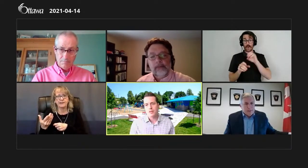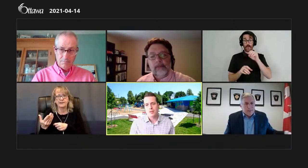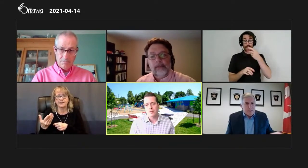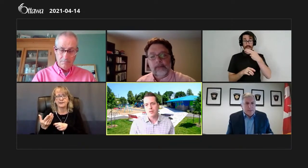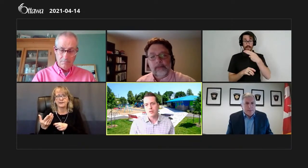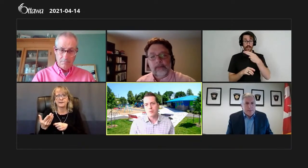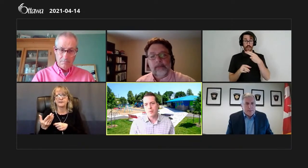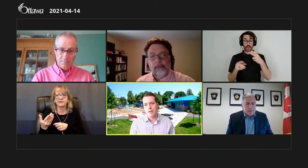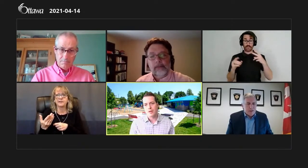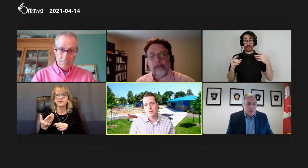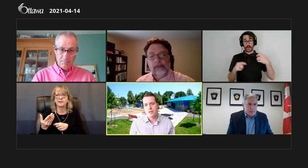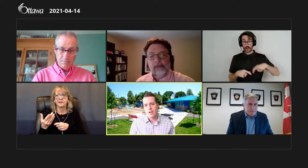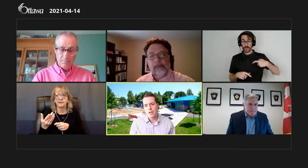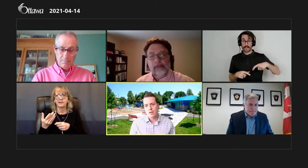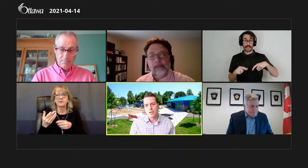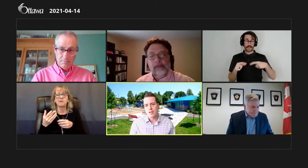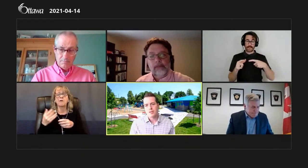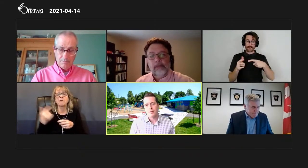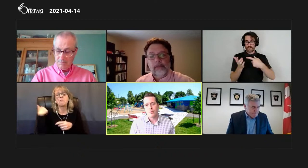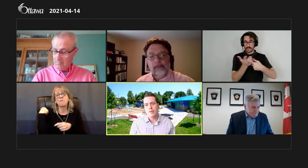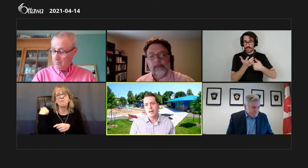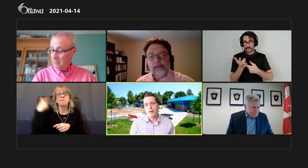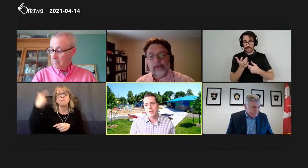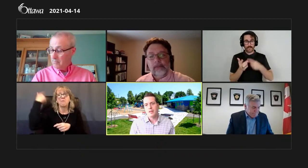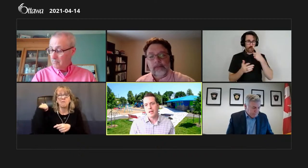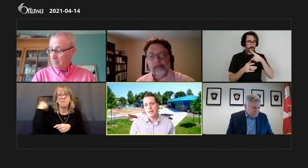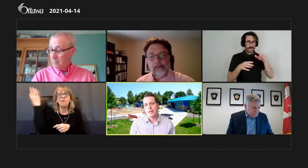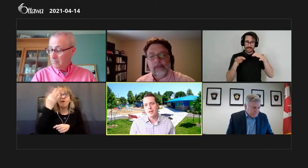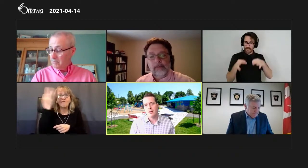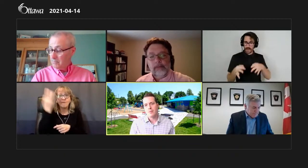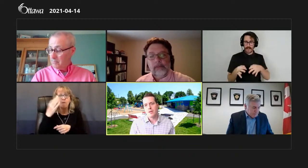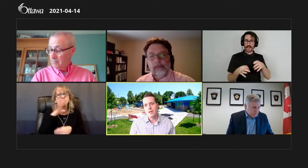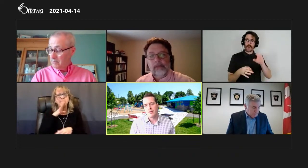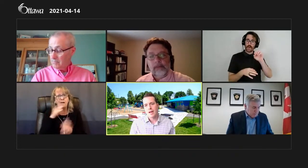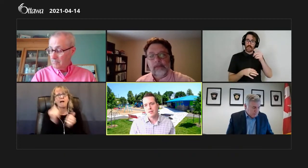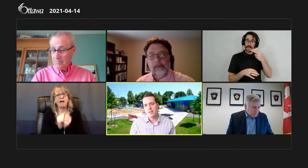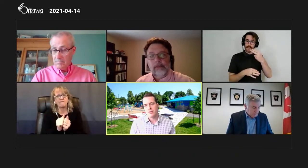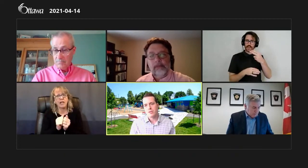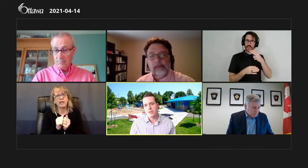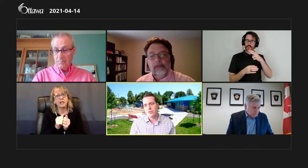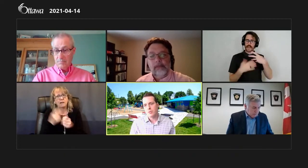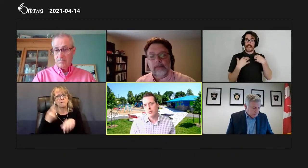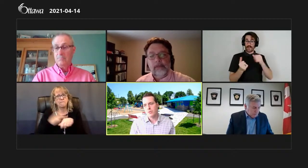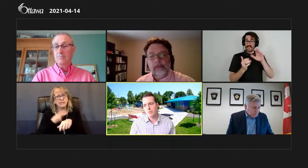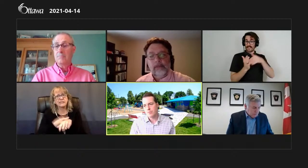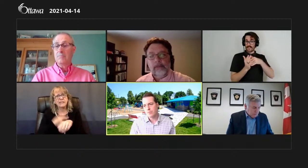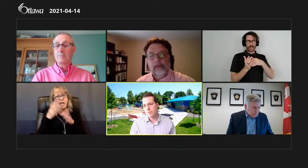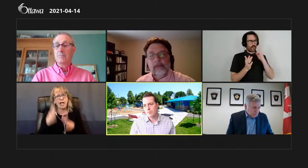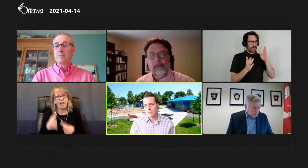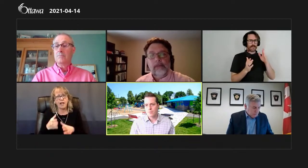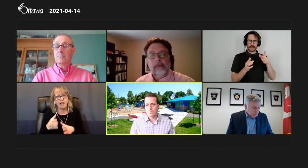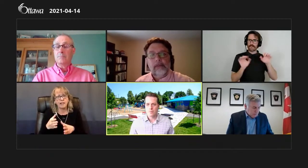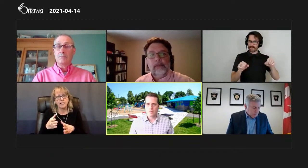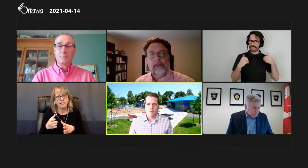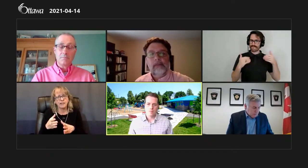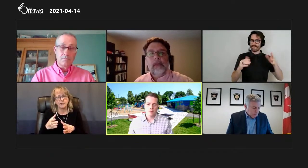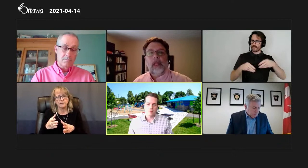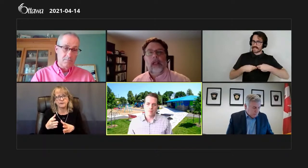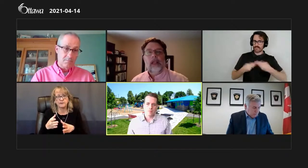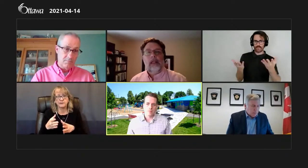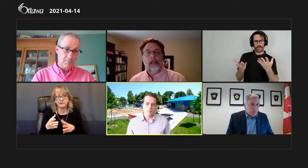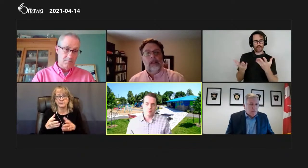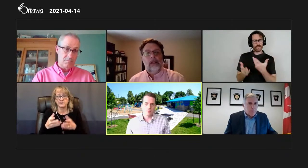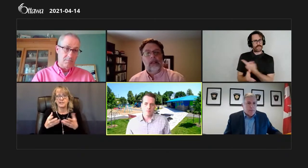health centers. Could you maybe give us the context of when they'll be getting vaccines to distribute as well?